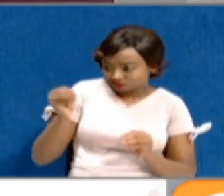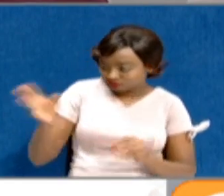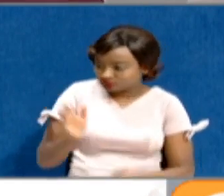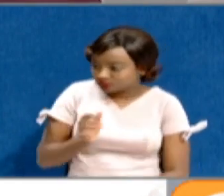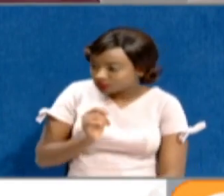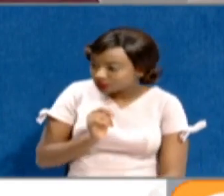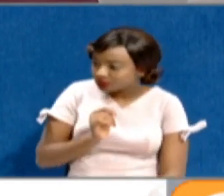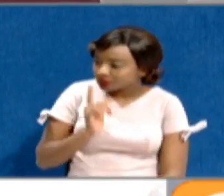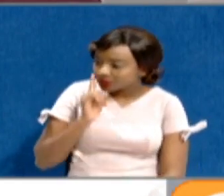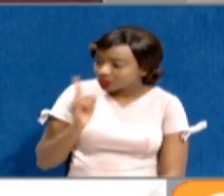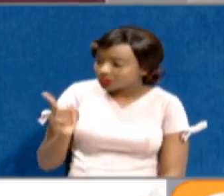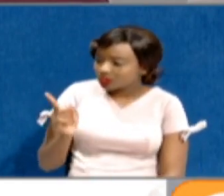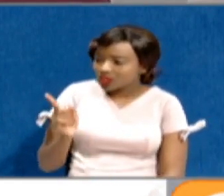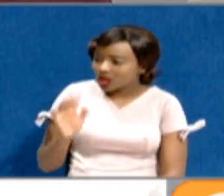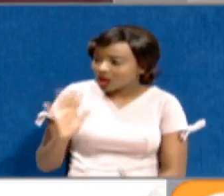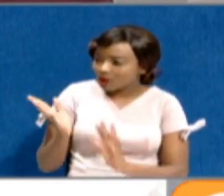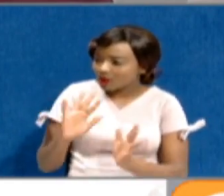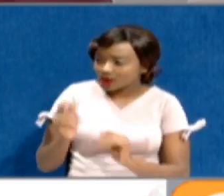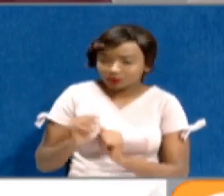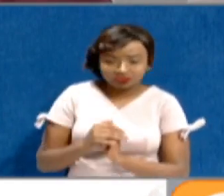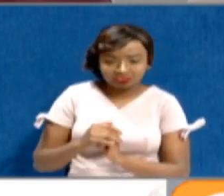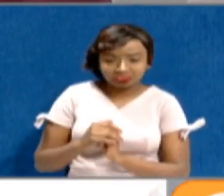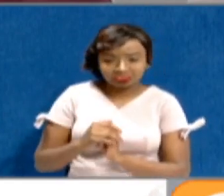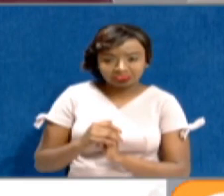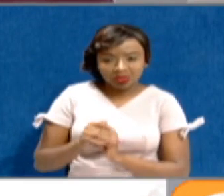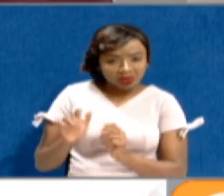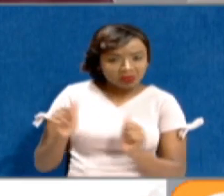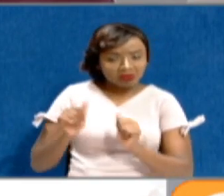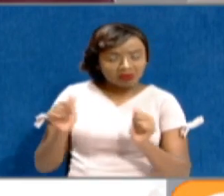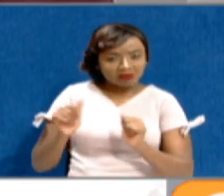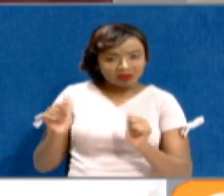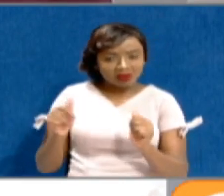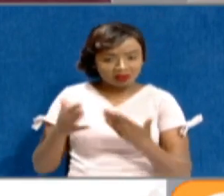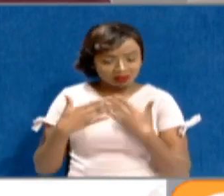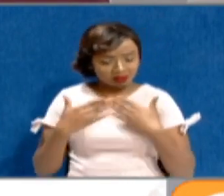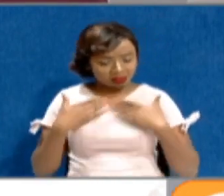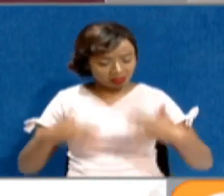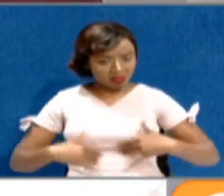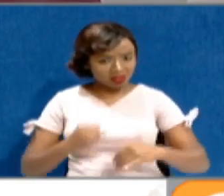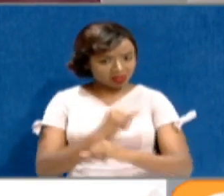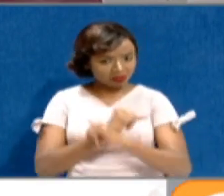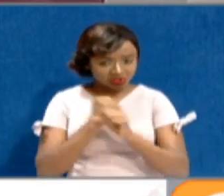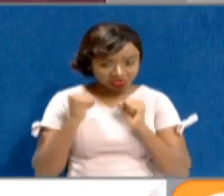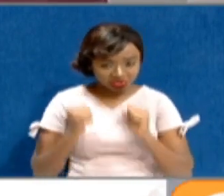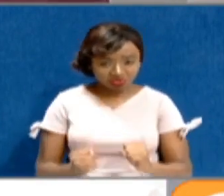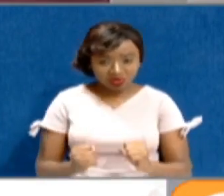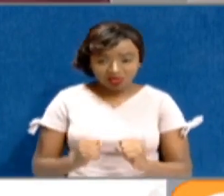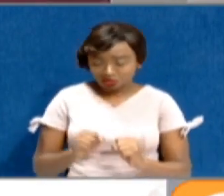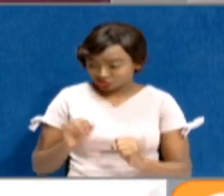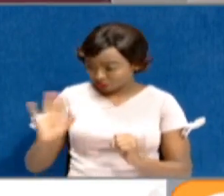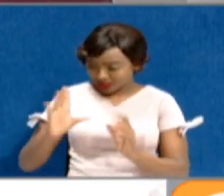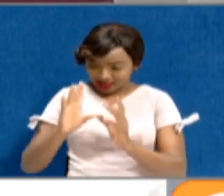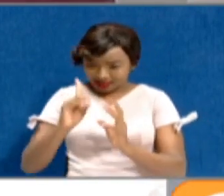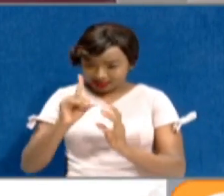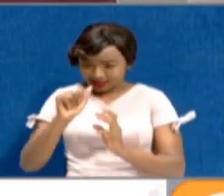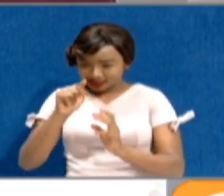protection rather. So you have all of this. All is good at this stage. It is safe. It provides a good immune response. You put together all of your data.